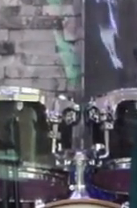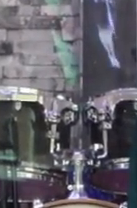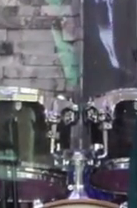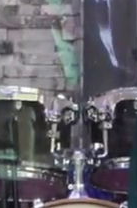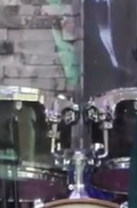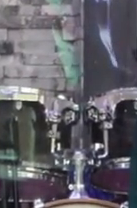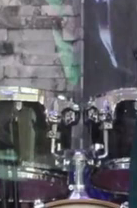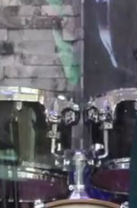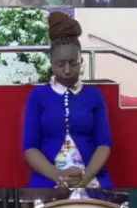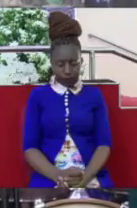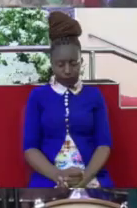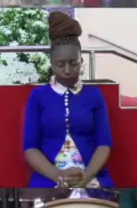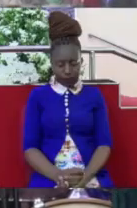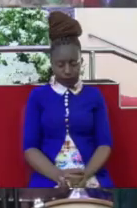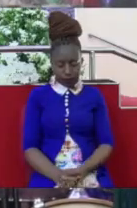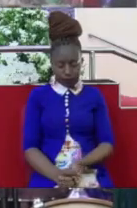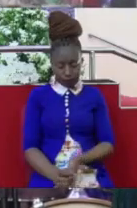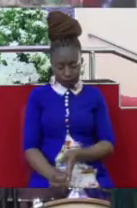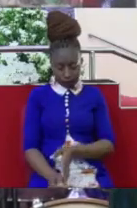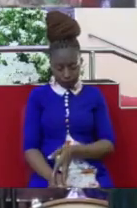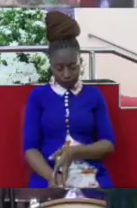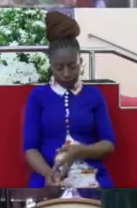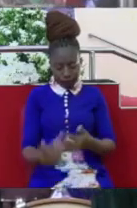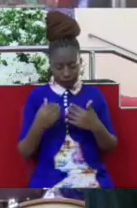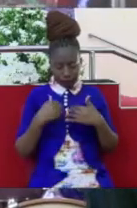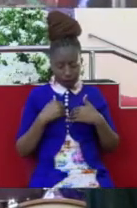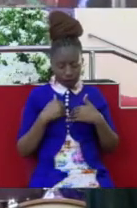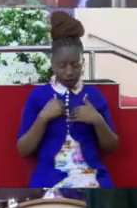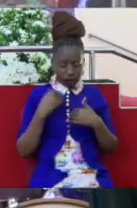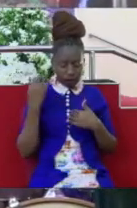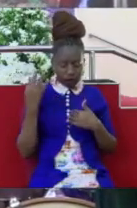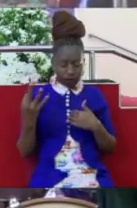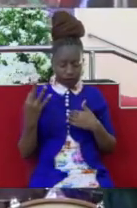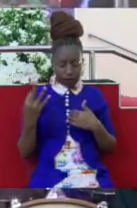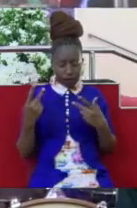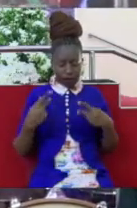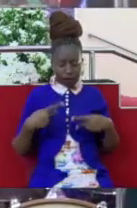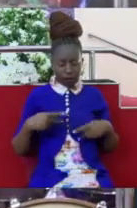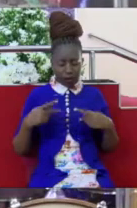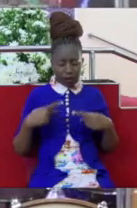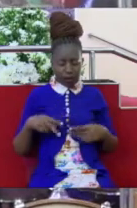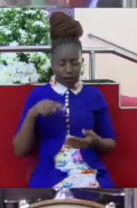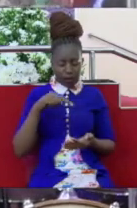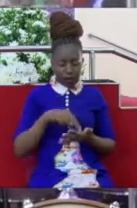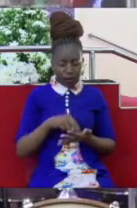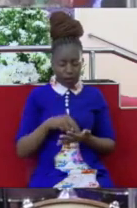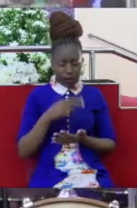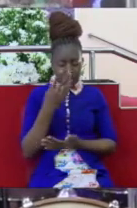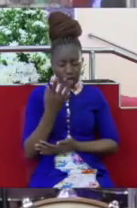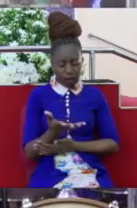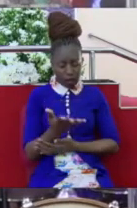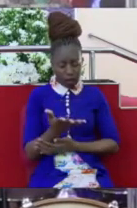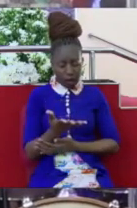I have to tell you there are three people standing in here sasa nikwambie kuna watu ambao wamesimama watatu there should be 300 people standing in